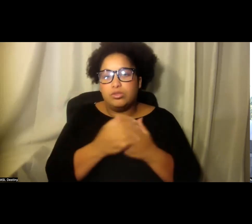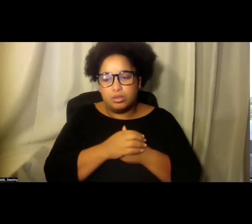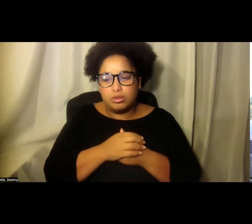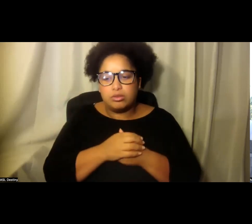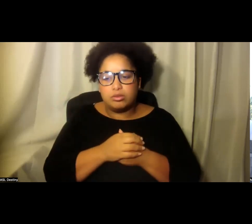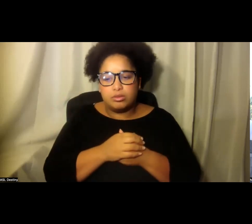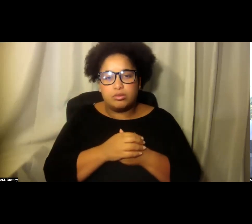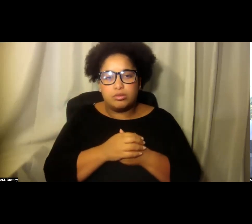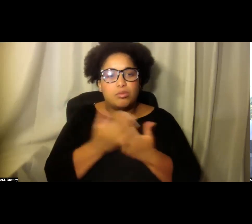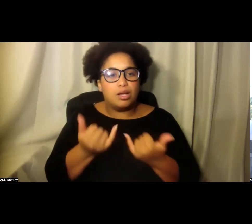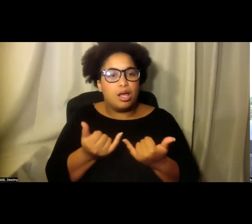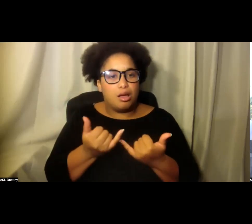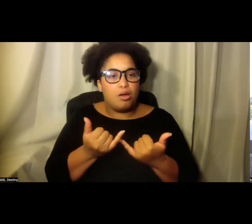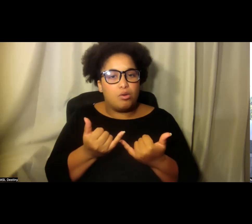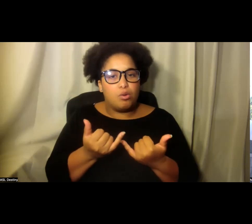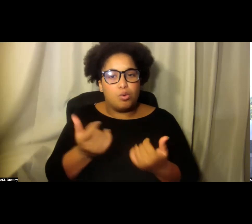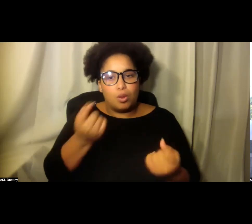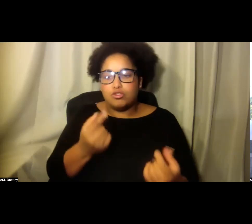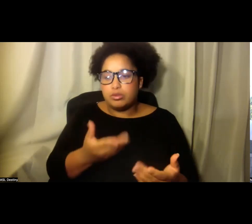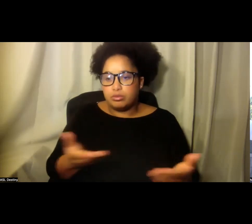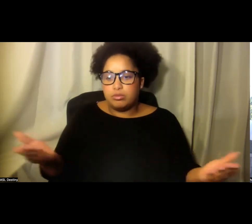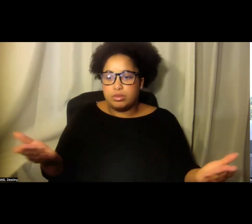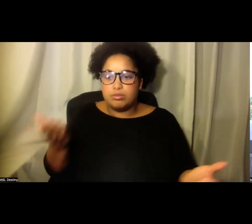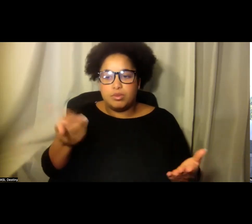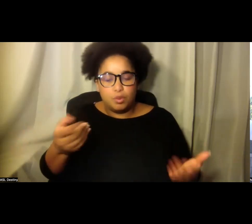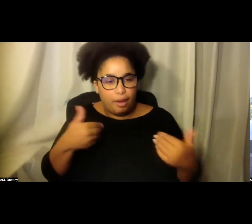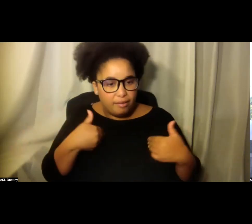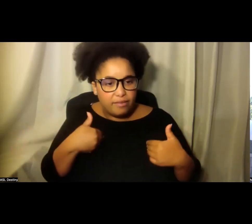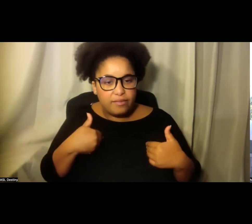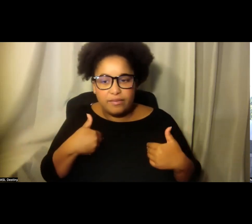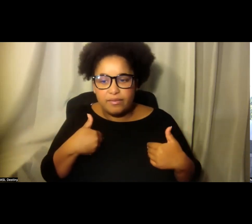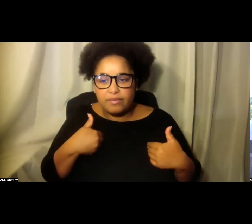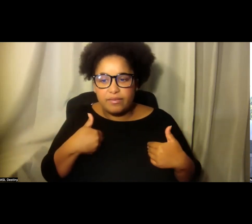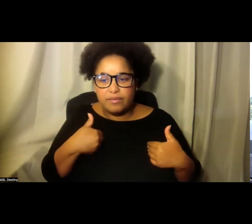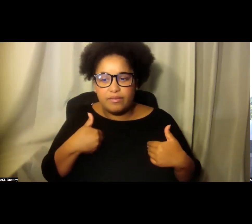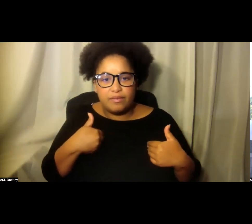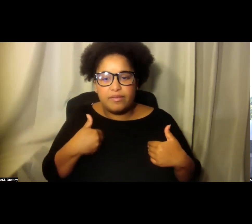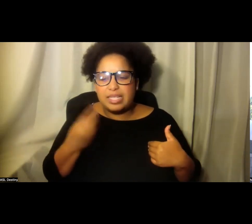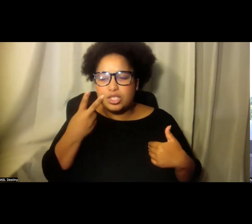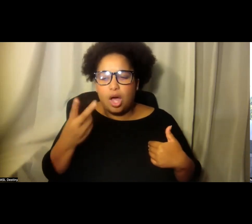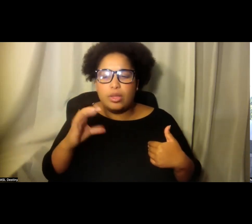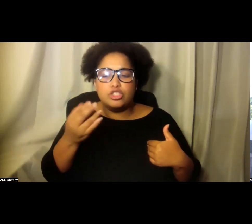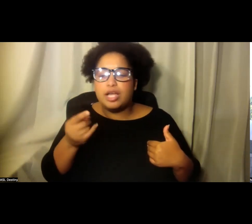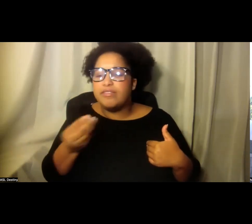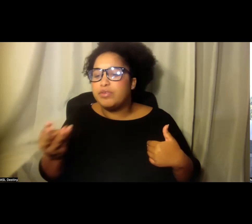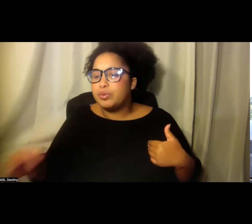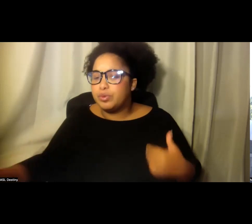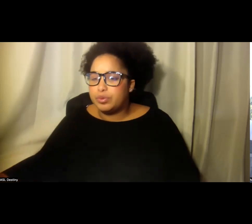I'm going to open it up to some questions here that you might have. I saw a few things come in the chat.